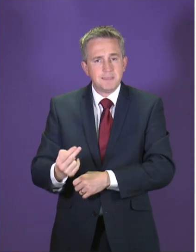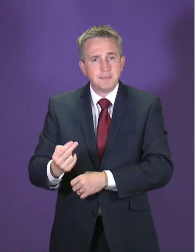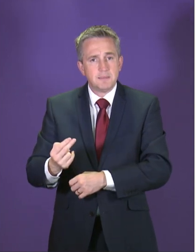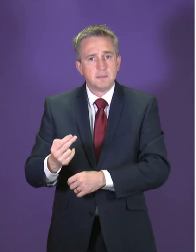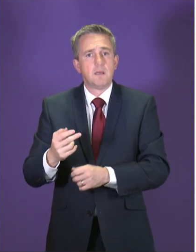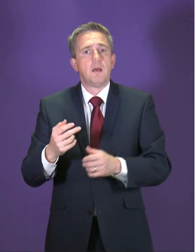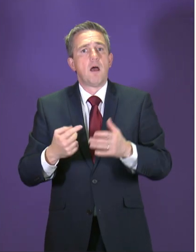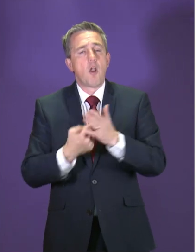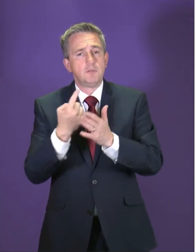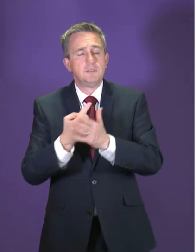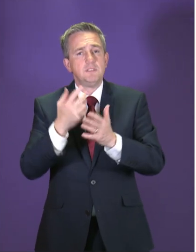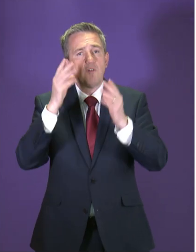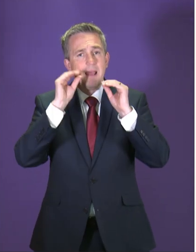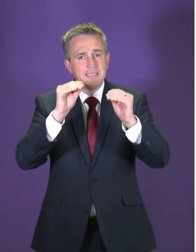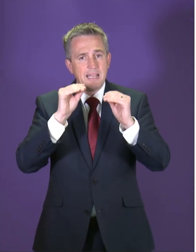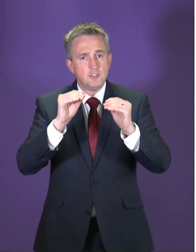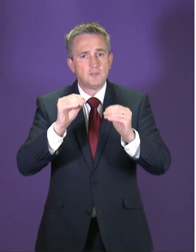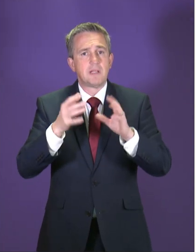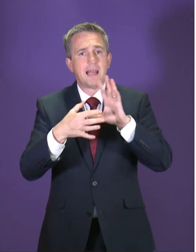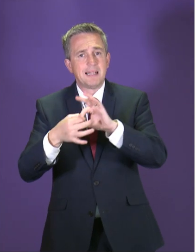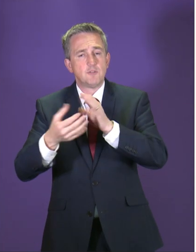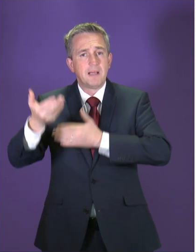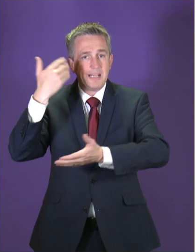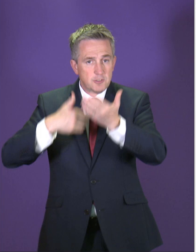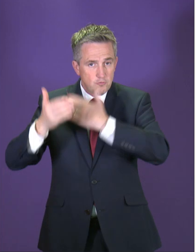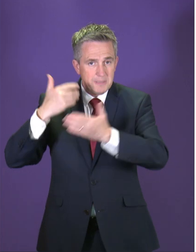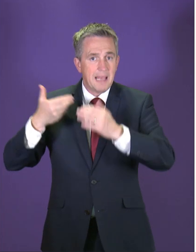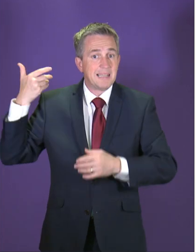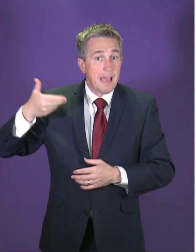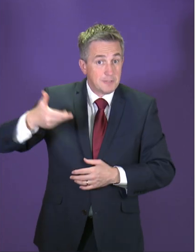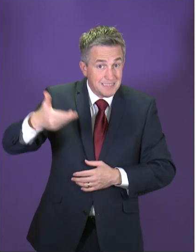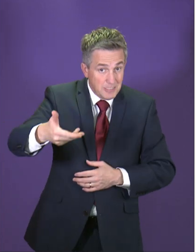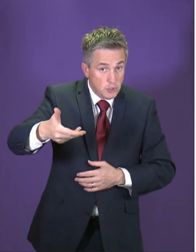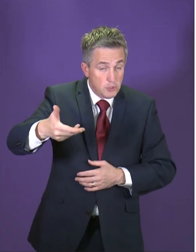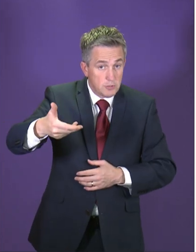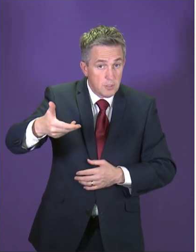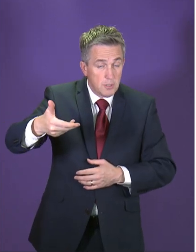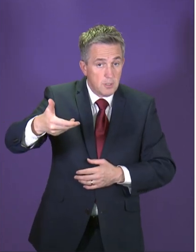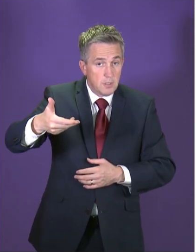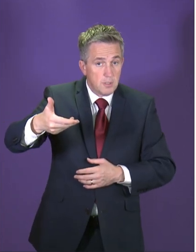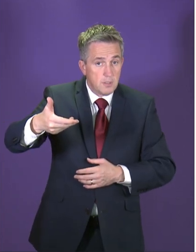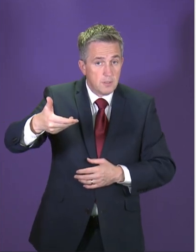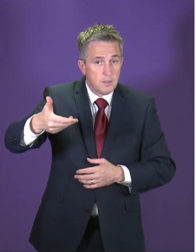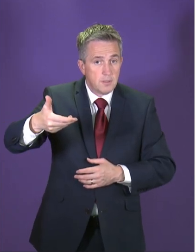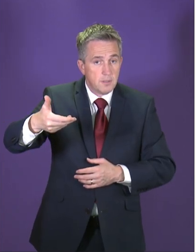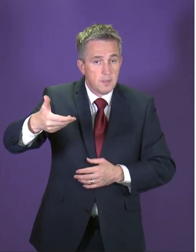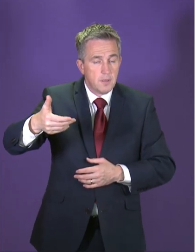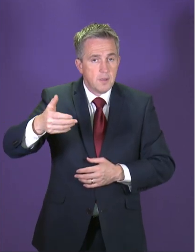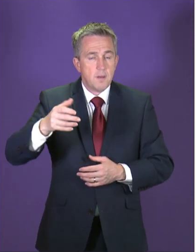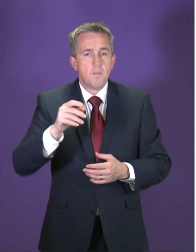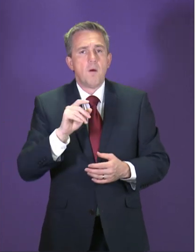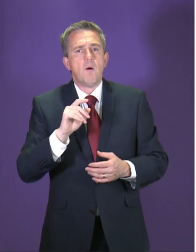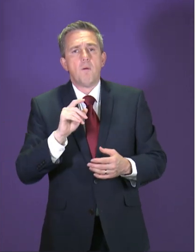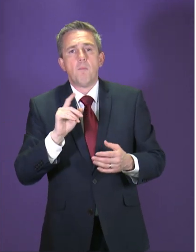for educational programs on history and heritage. But that doesn't grapple with the issue of building